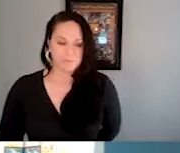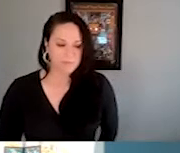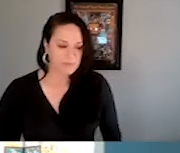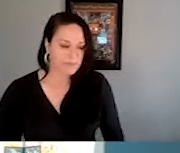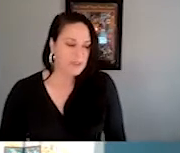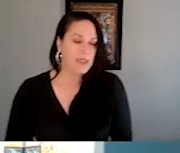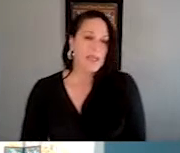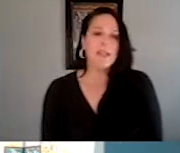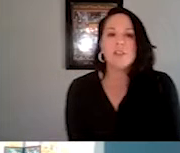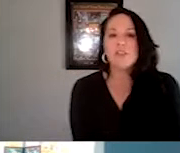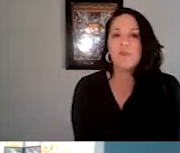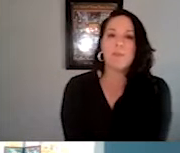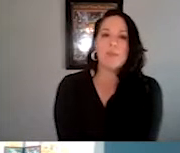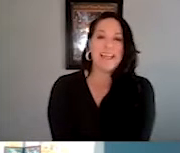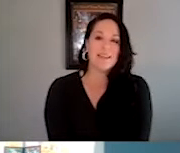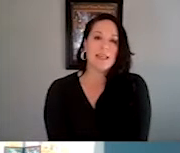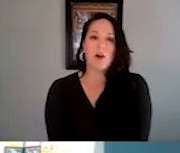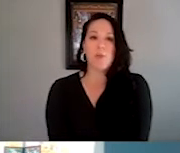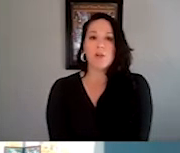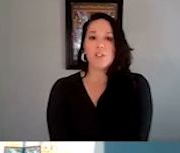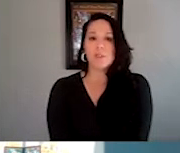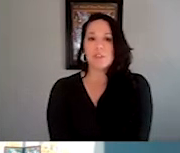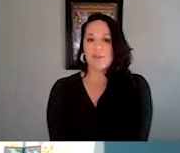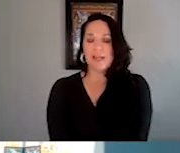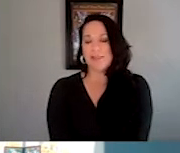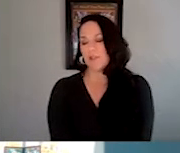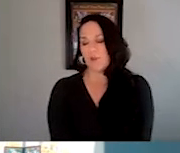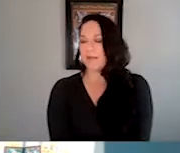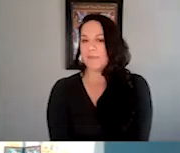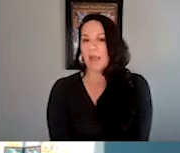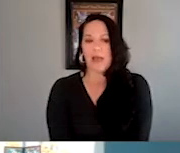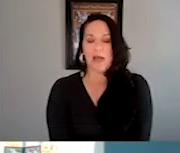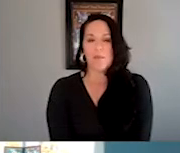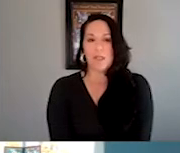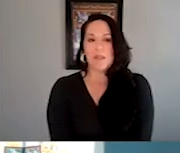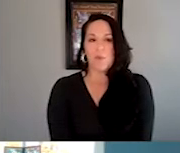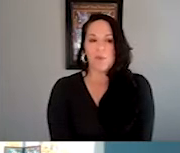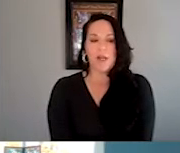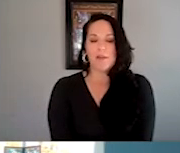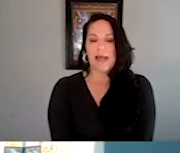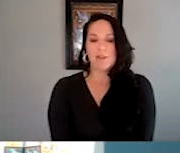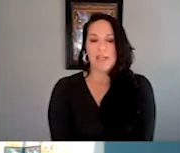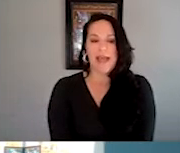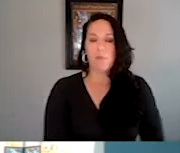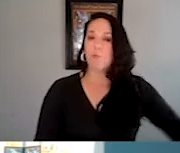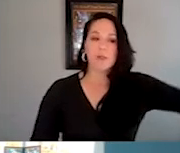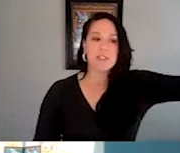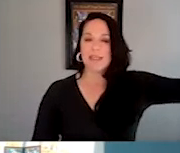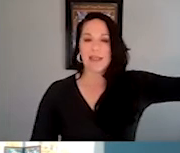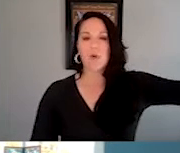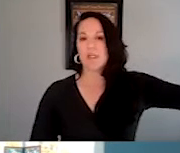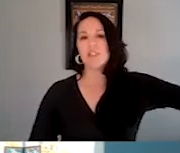that. And also remember that all partnerships are different, and that's okay. That we're allowed to have